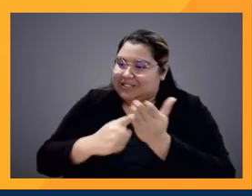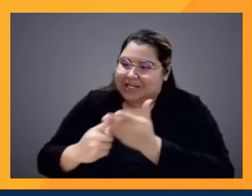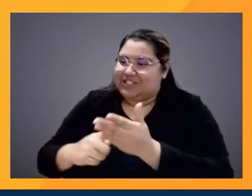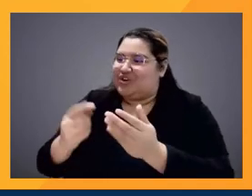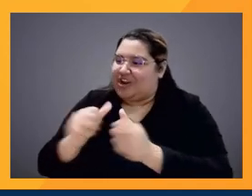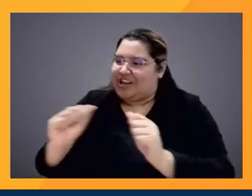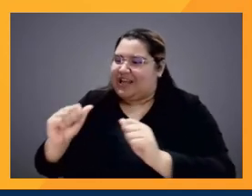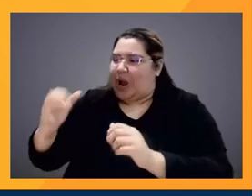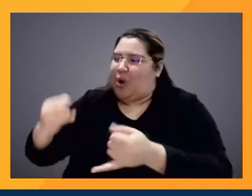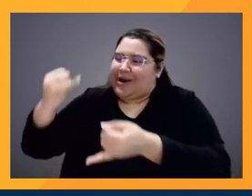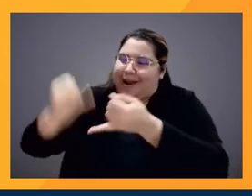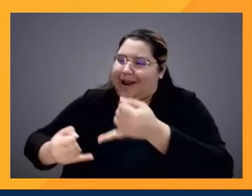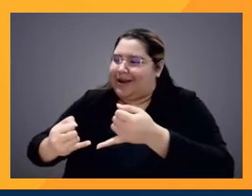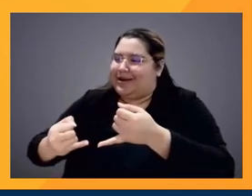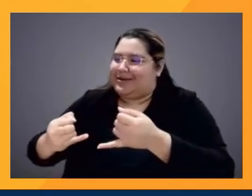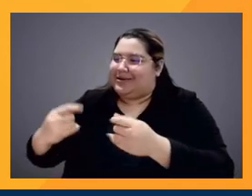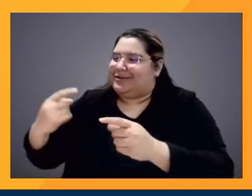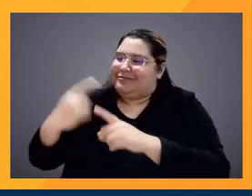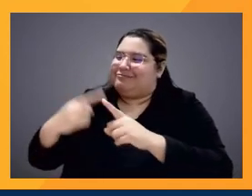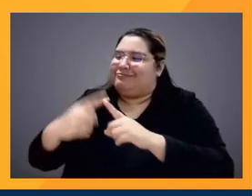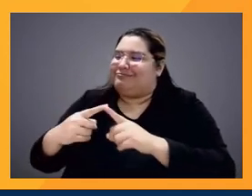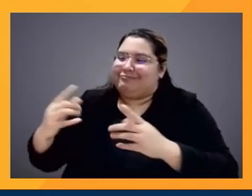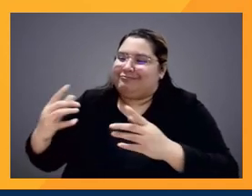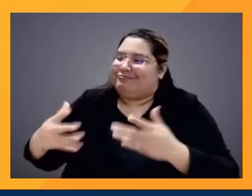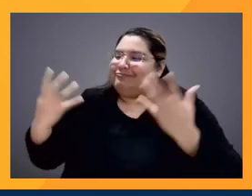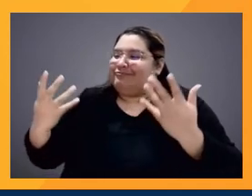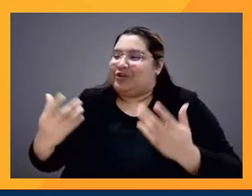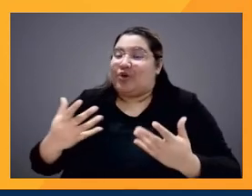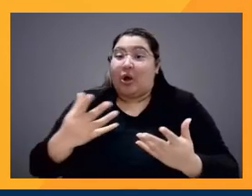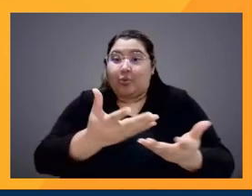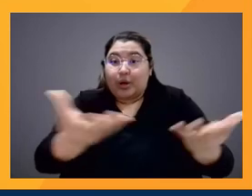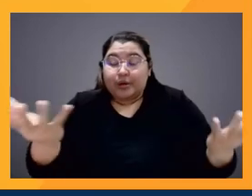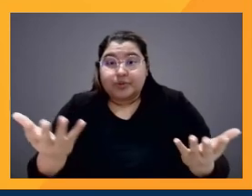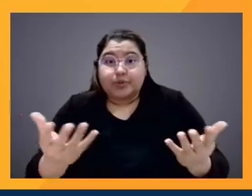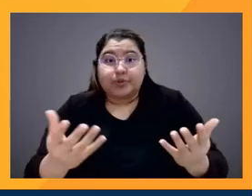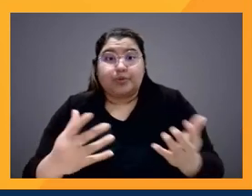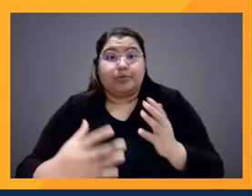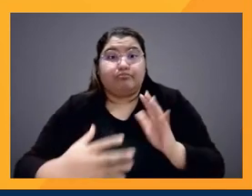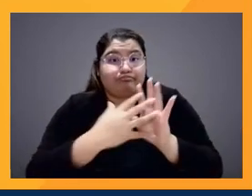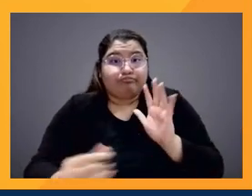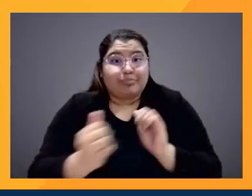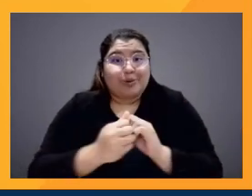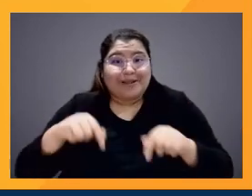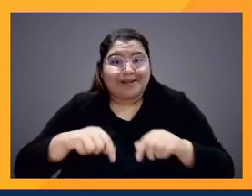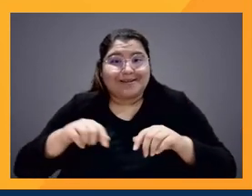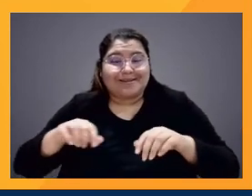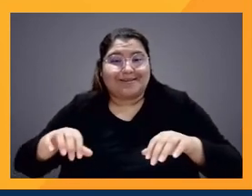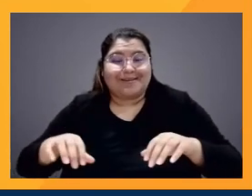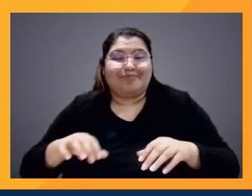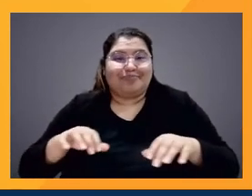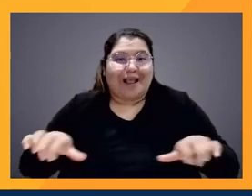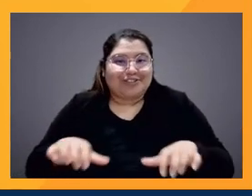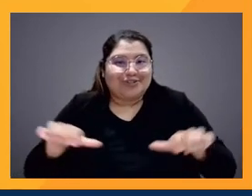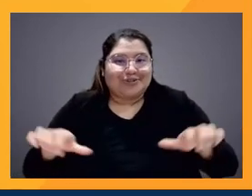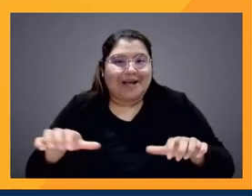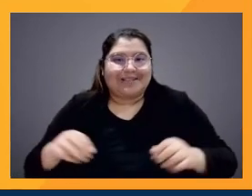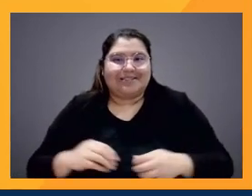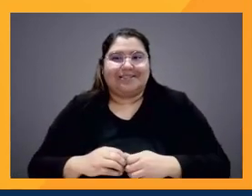sector and other private sector decision makers. Again, as I think I said at the top, many of I believe in this audience and